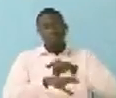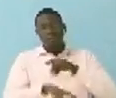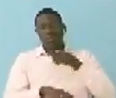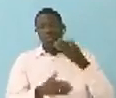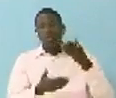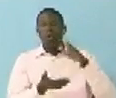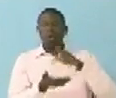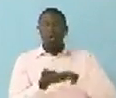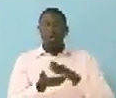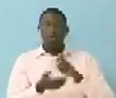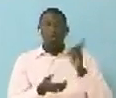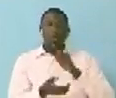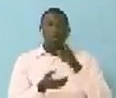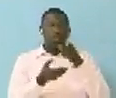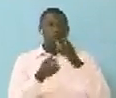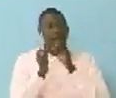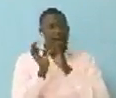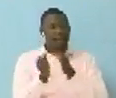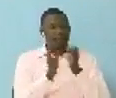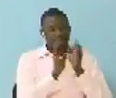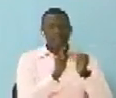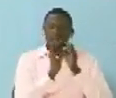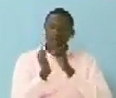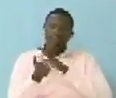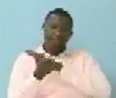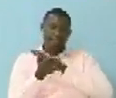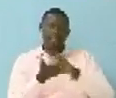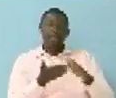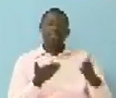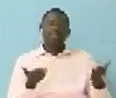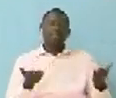the evidence that comes out.